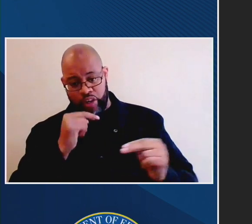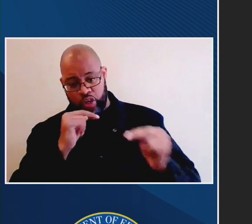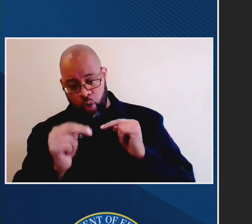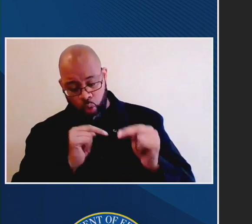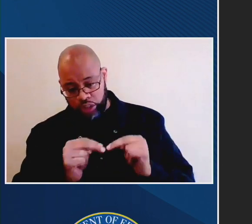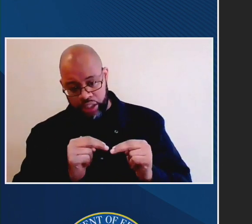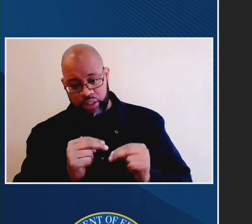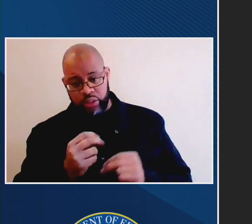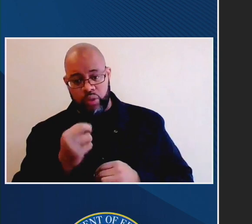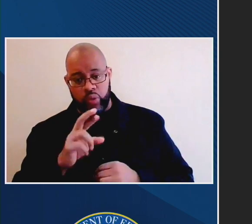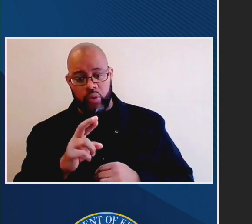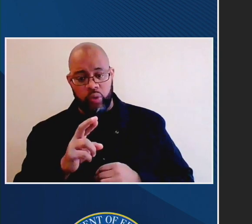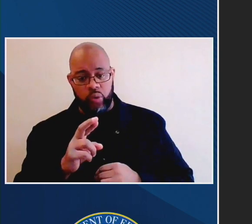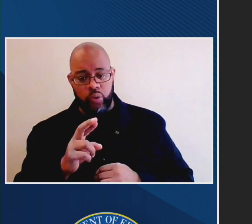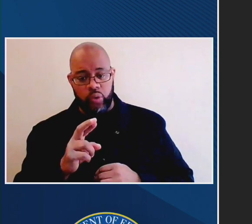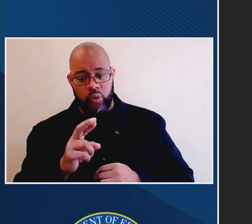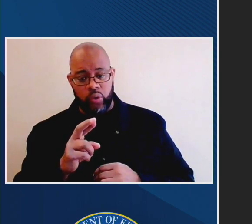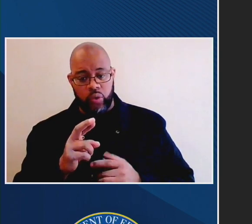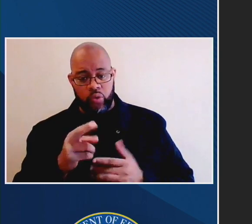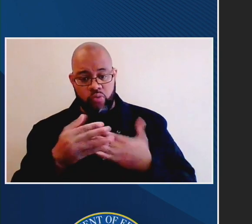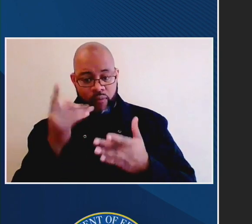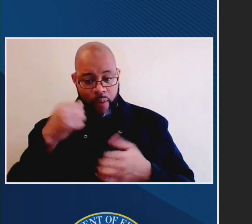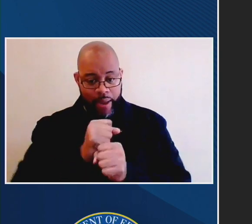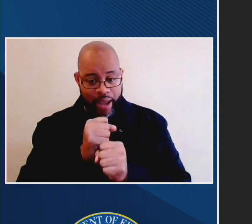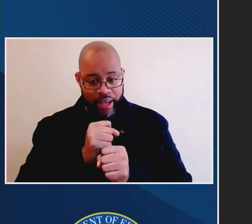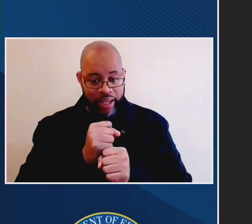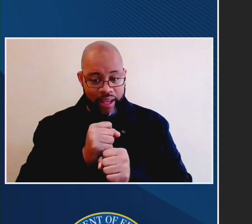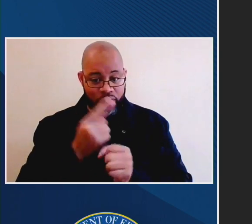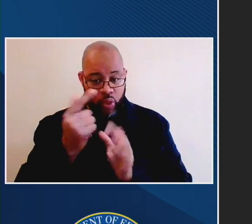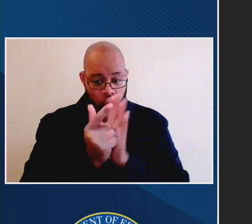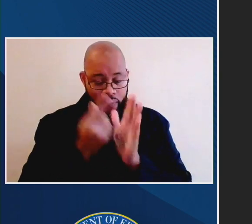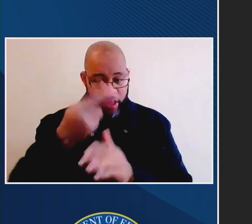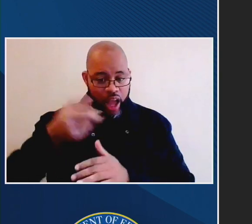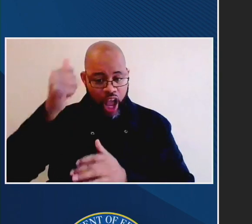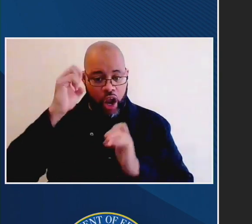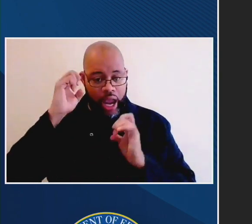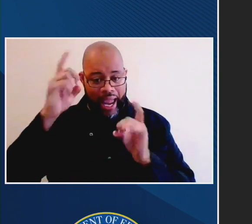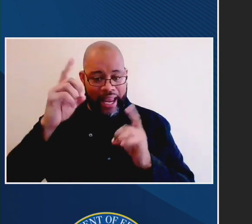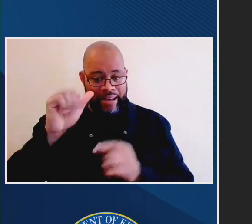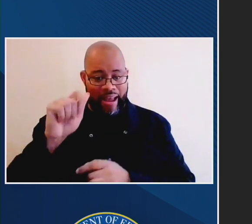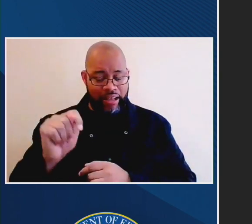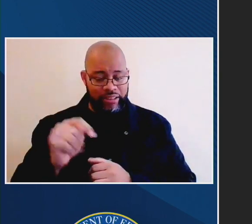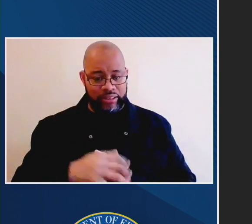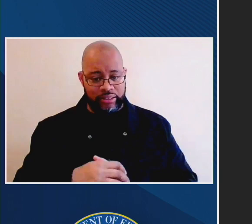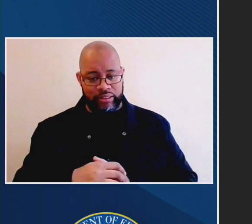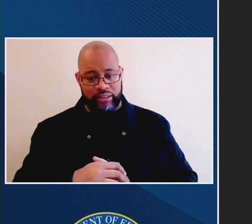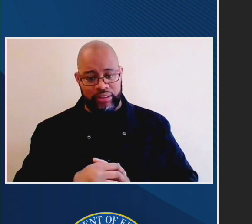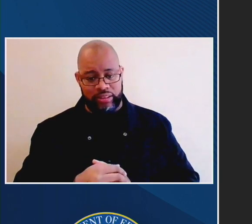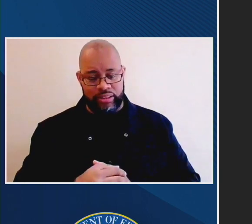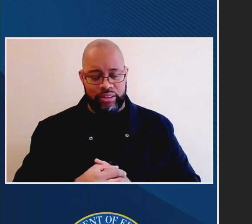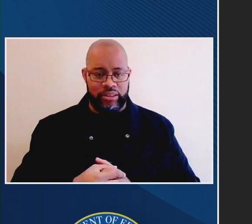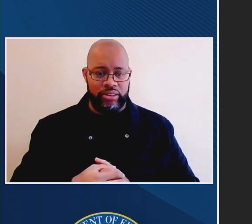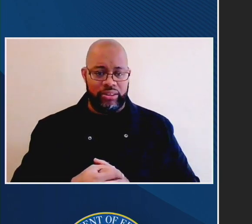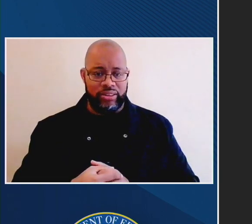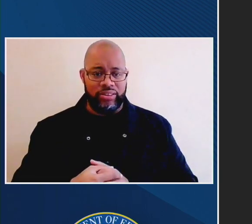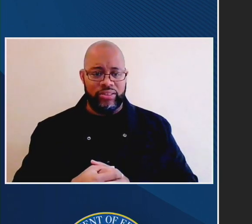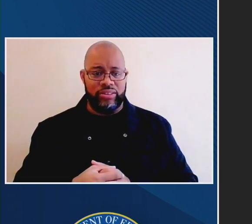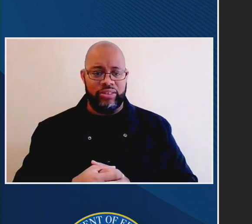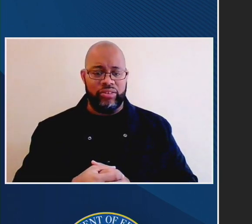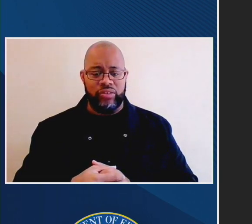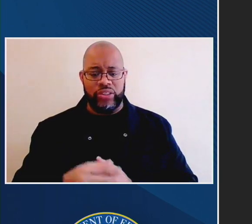overall, or Seattle, where I happen to live, or whatever. But these communities are committed to